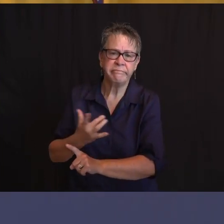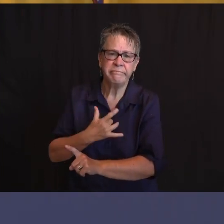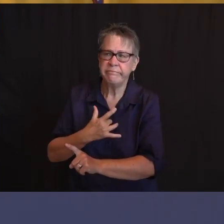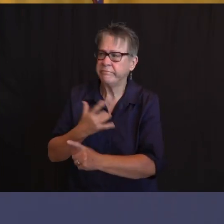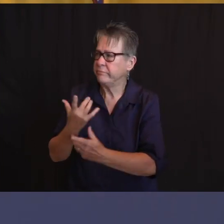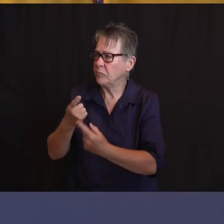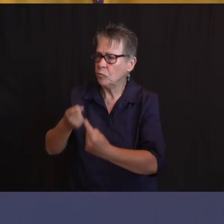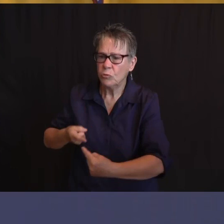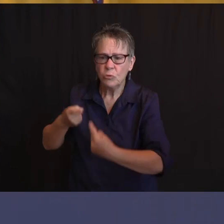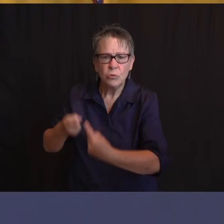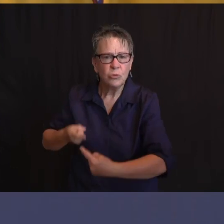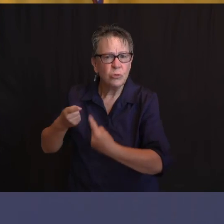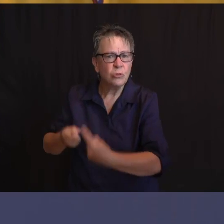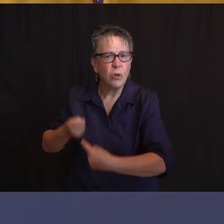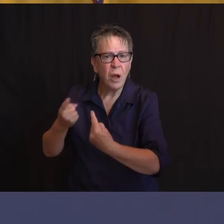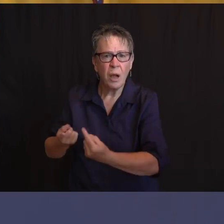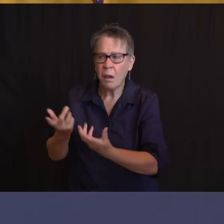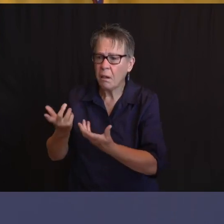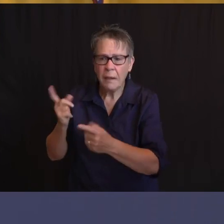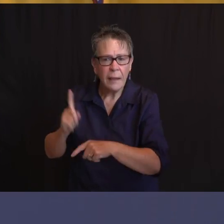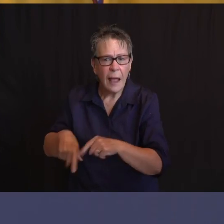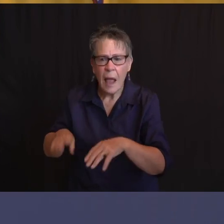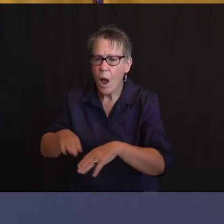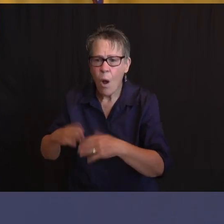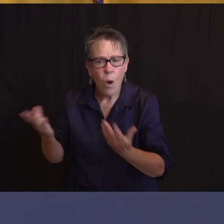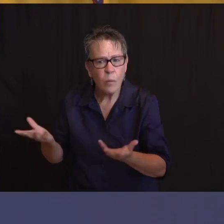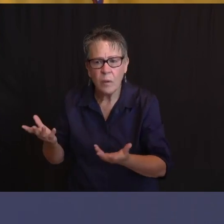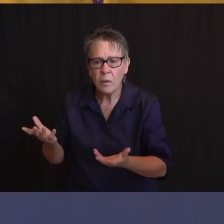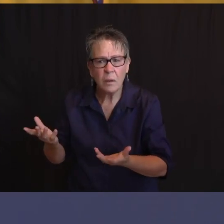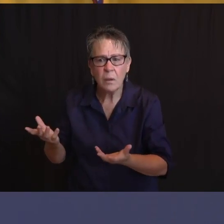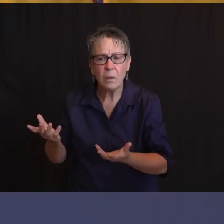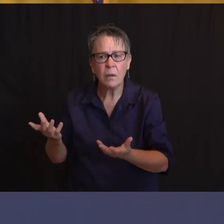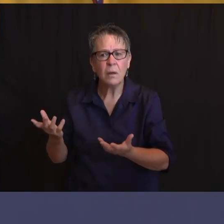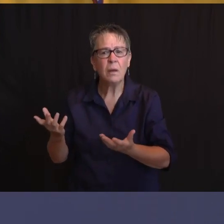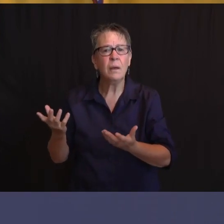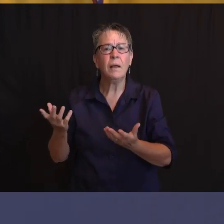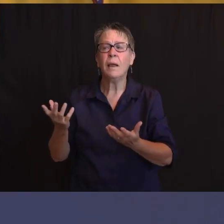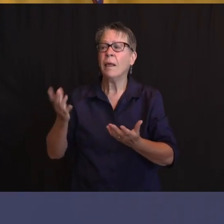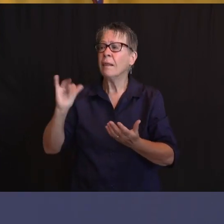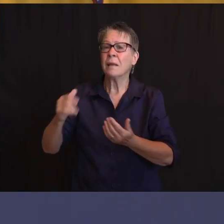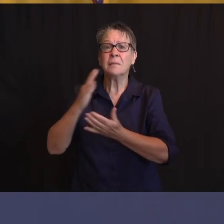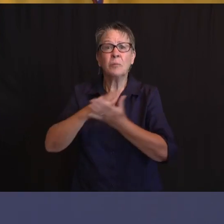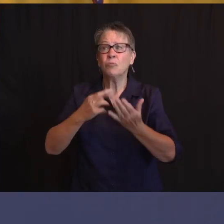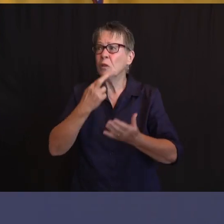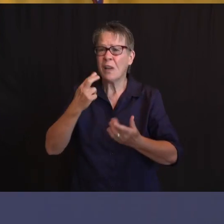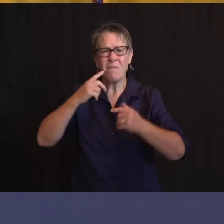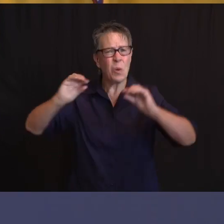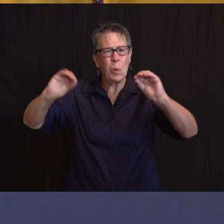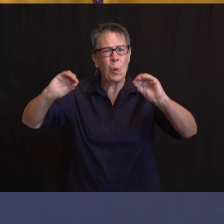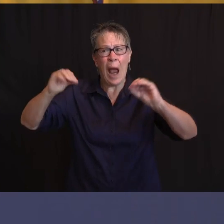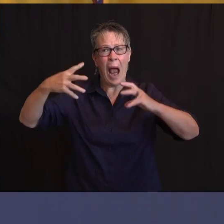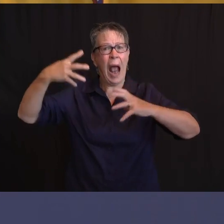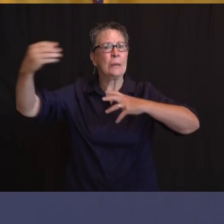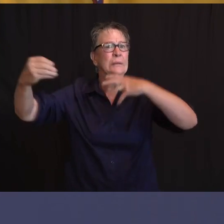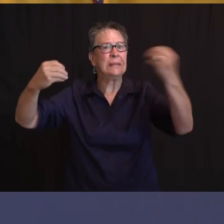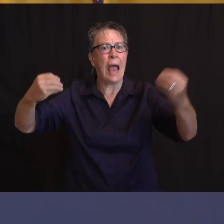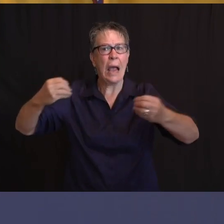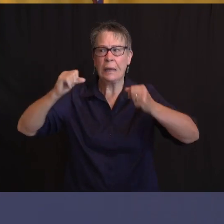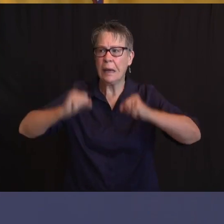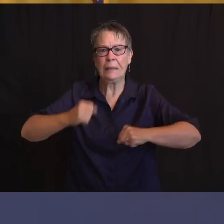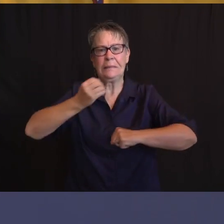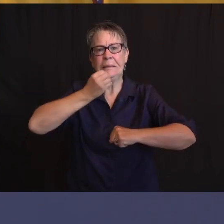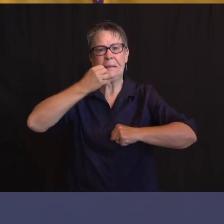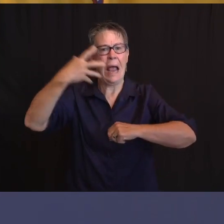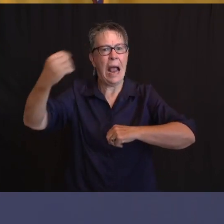that option to have a significant outside footprint. And there are a lot of them in this state. So they're not like the restaurant I